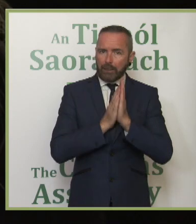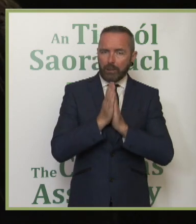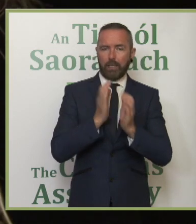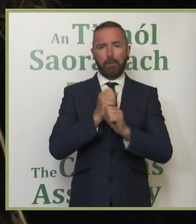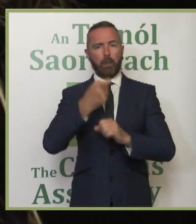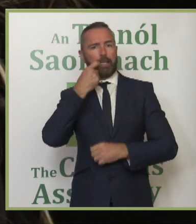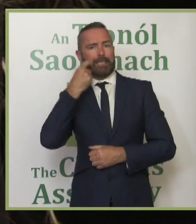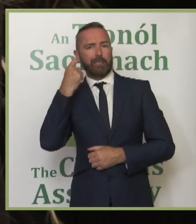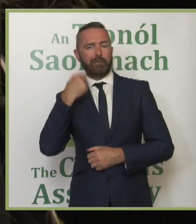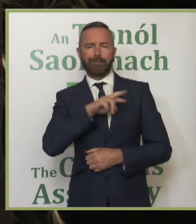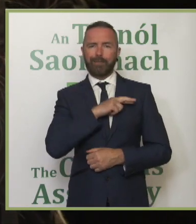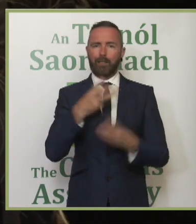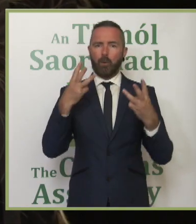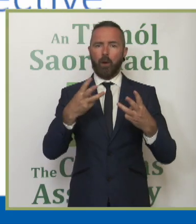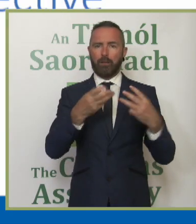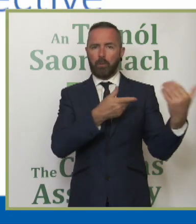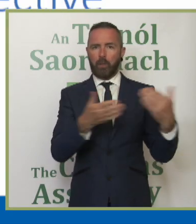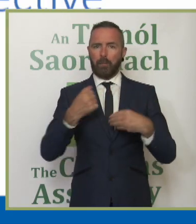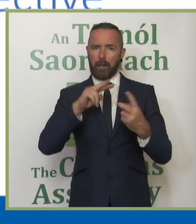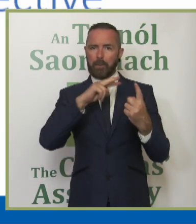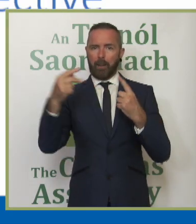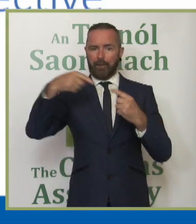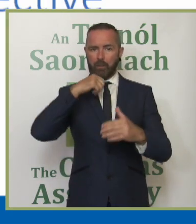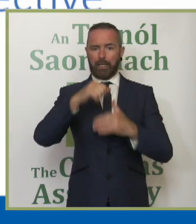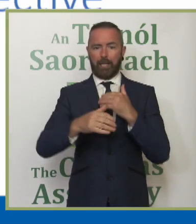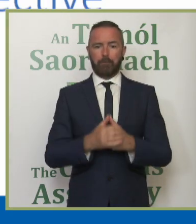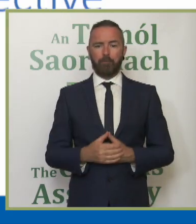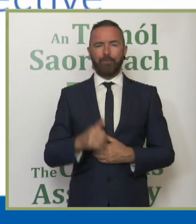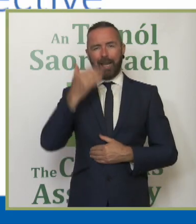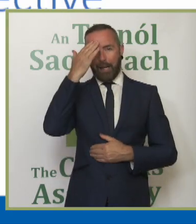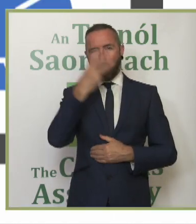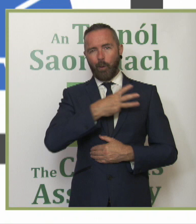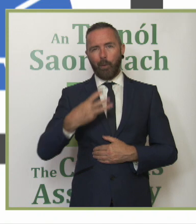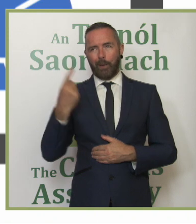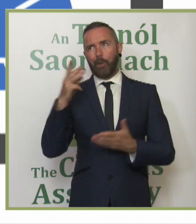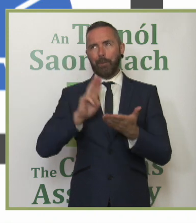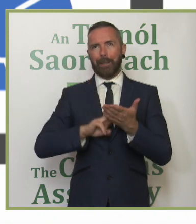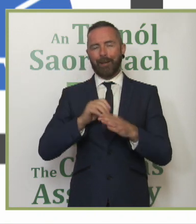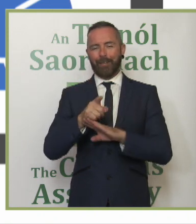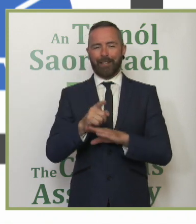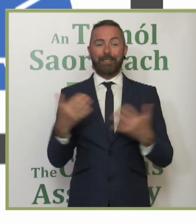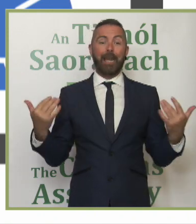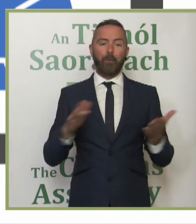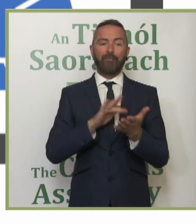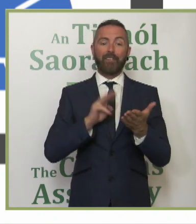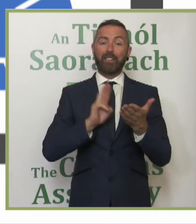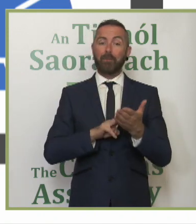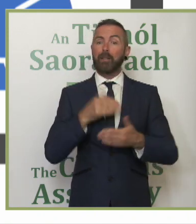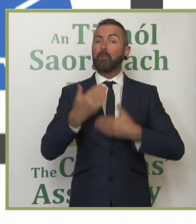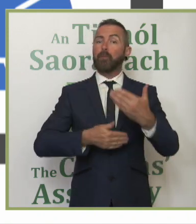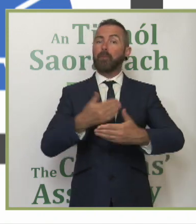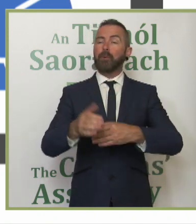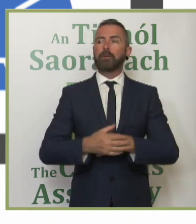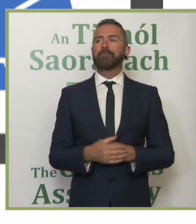I also hope to bring that here. I do know I've wasted a minute on that. So we've 15 minutes, and I'm going to try and